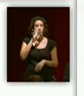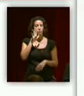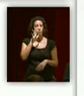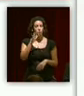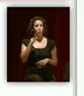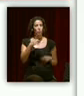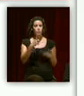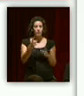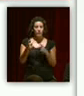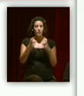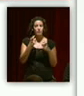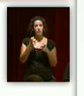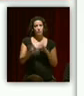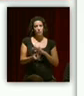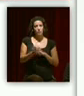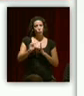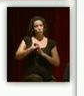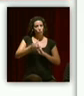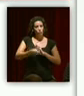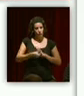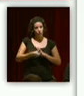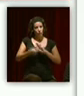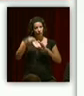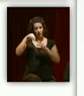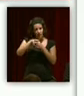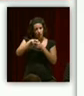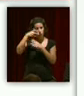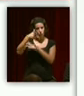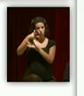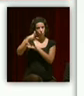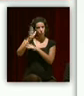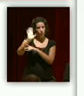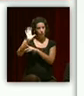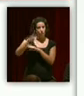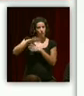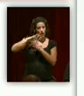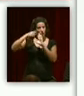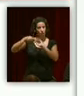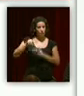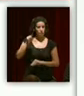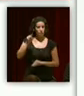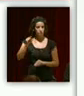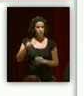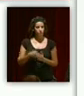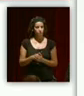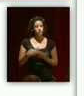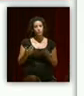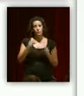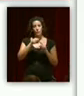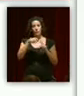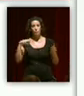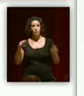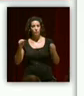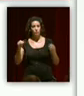quite complex because you need to set up the movie